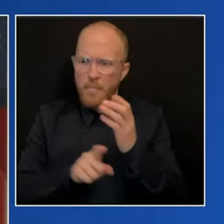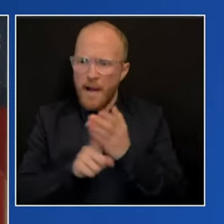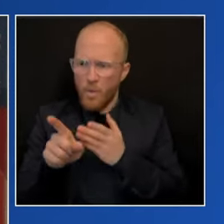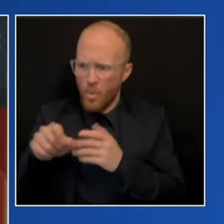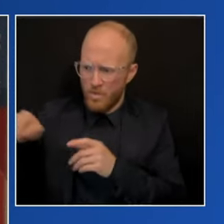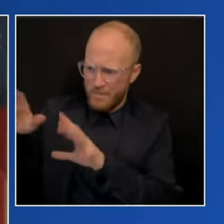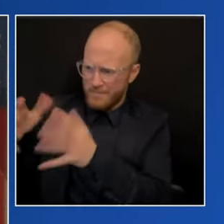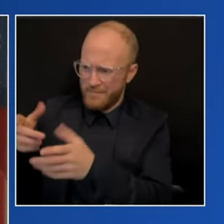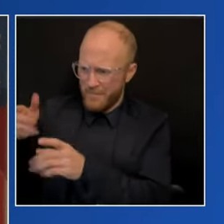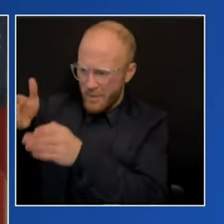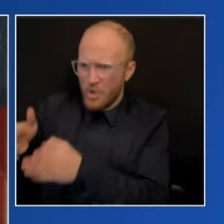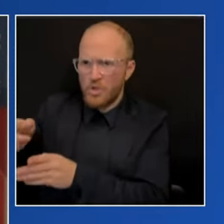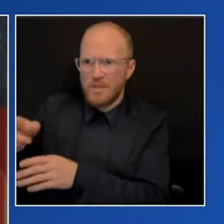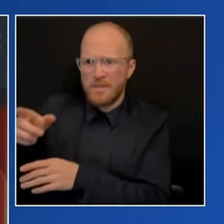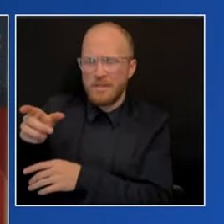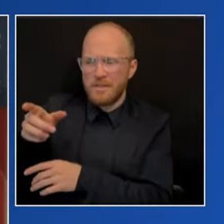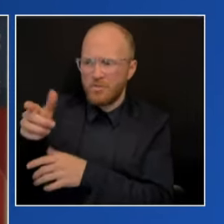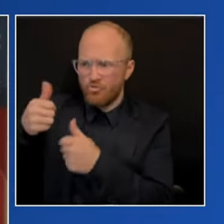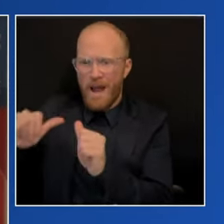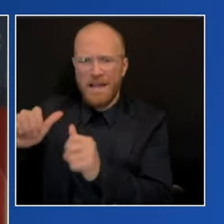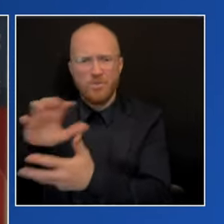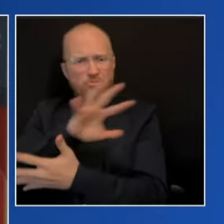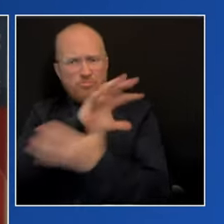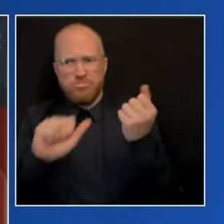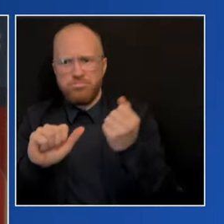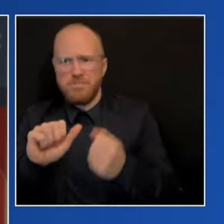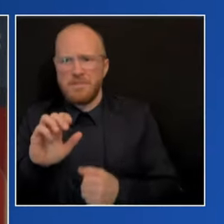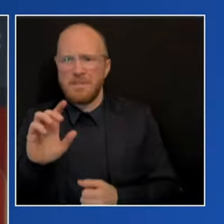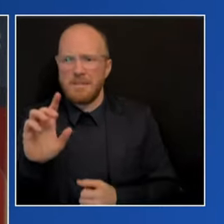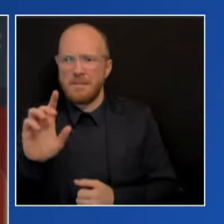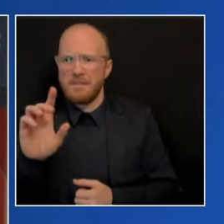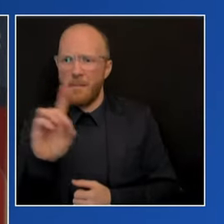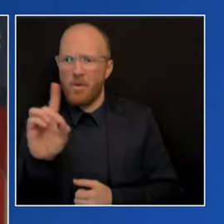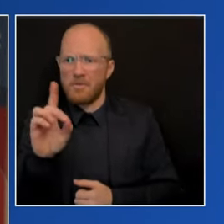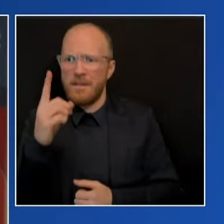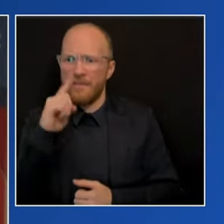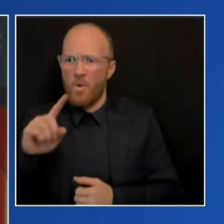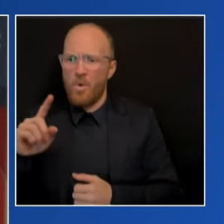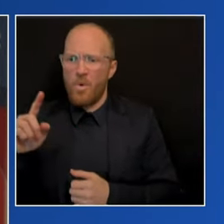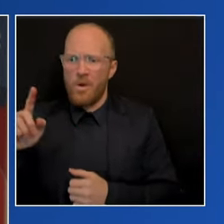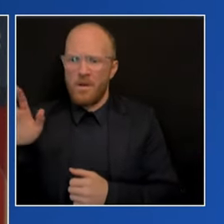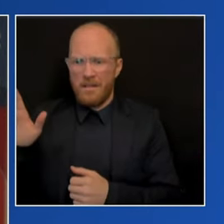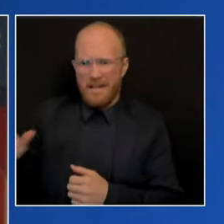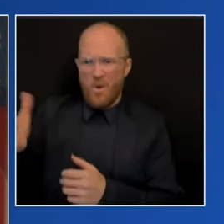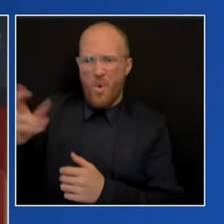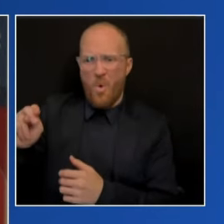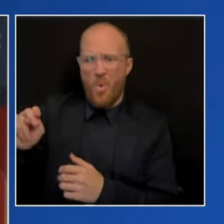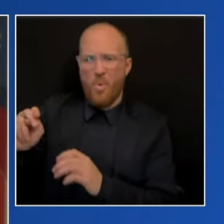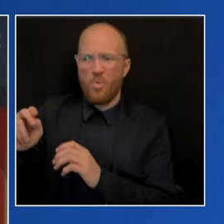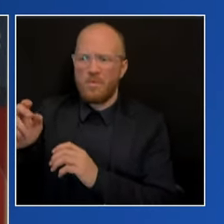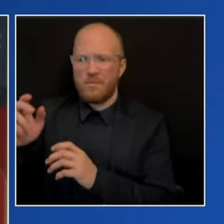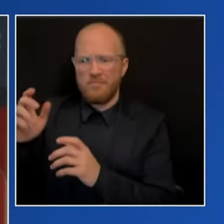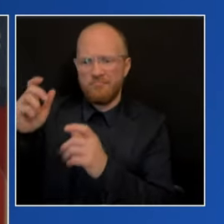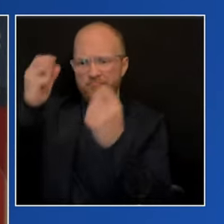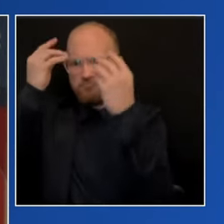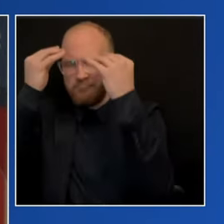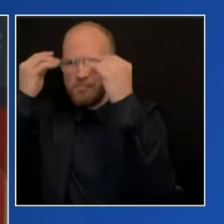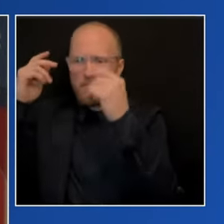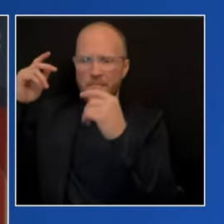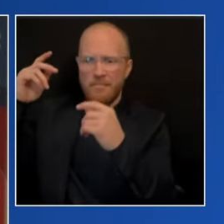democracy for their own agenda. The American people know it, and they're standing bravely in the